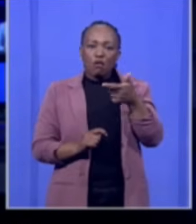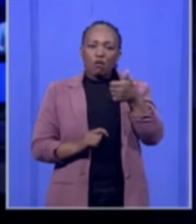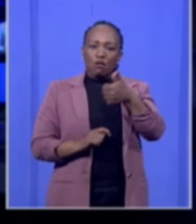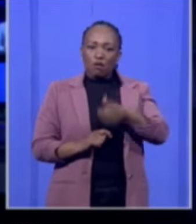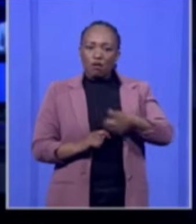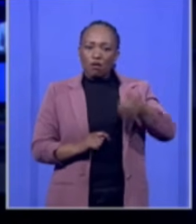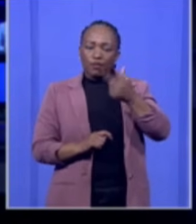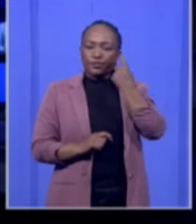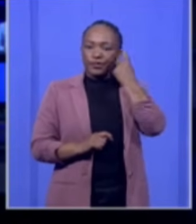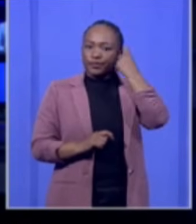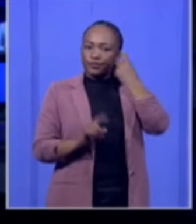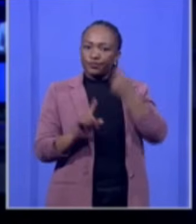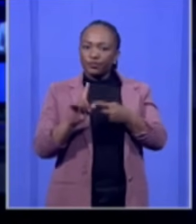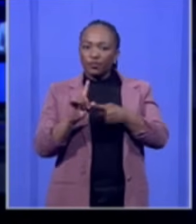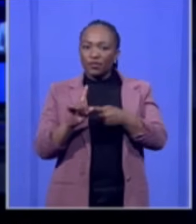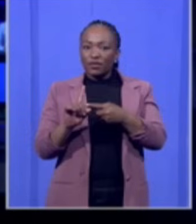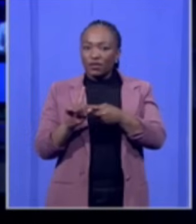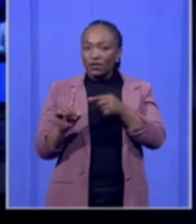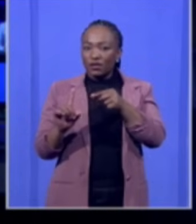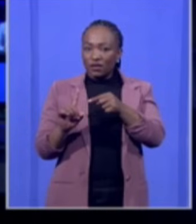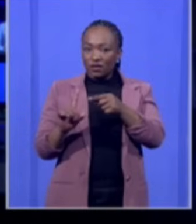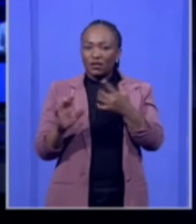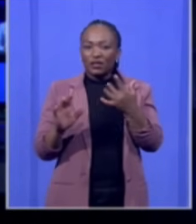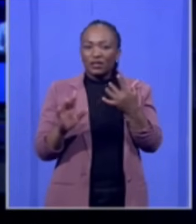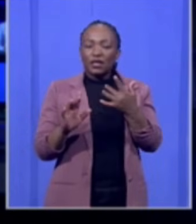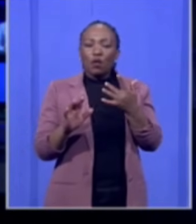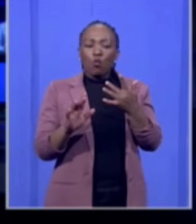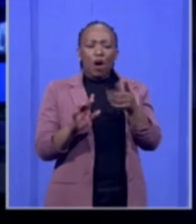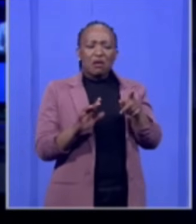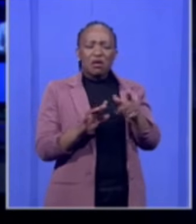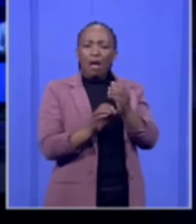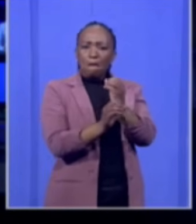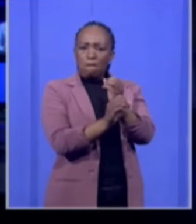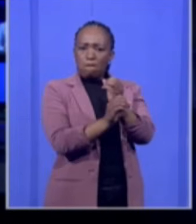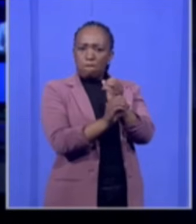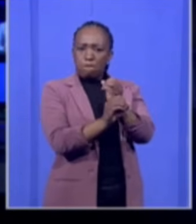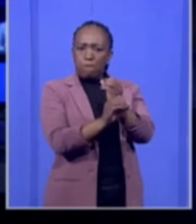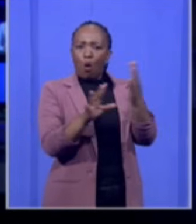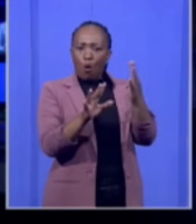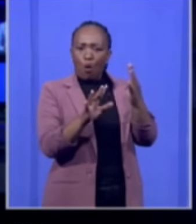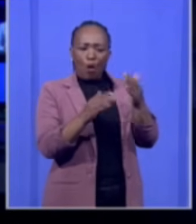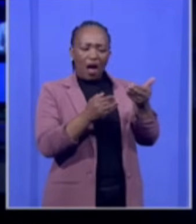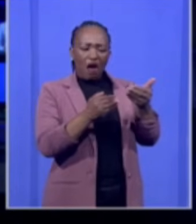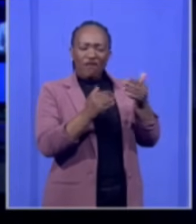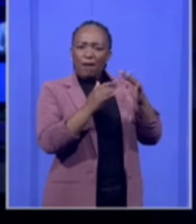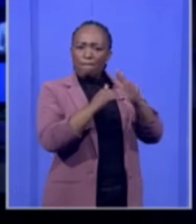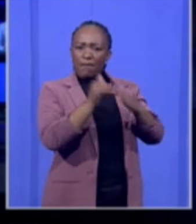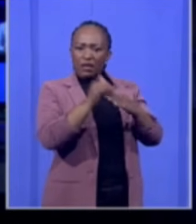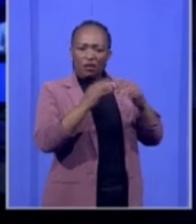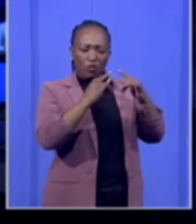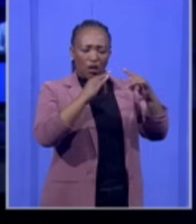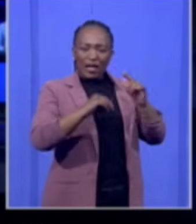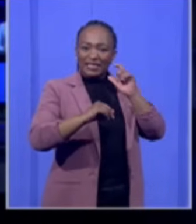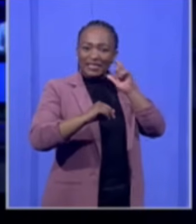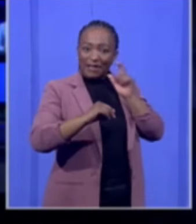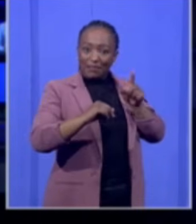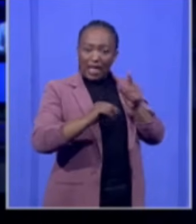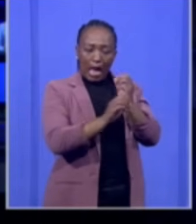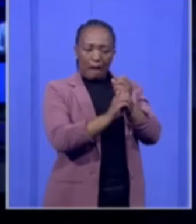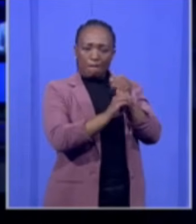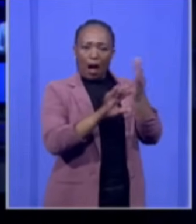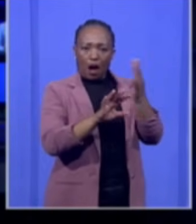kopaneng. Pieterse o ne a bolawe ke ho phatlwa ha qhumane haufi le moo a neng a robetse teng diahelong tsa sesole tsa lekgotla la mokgatlo wa matjhaba a